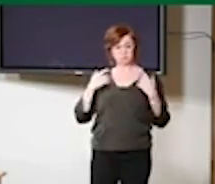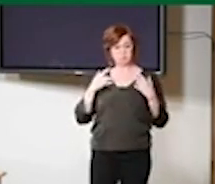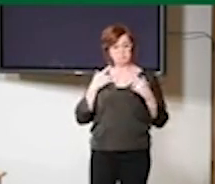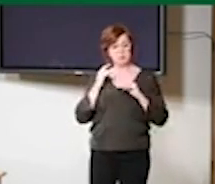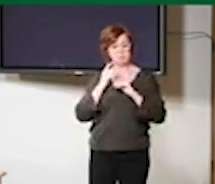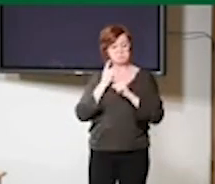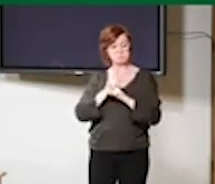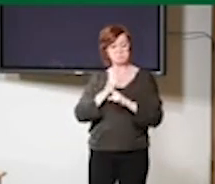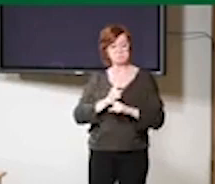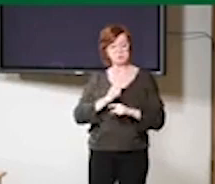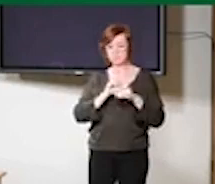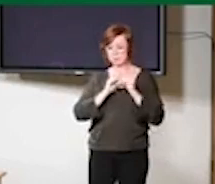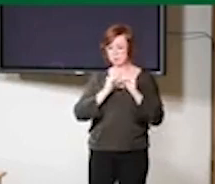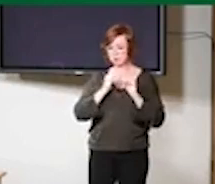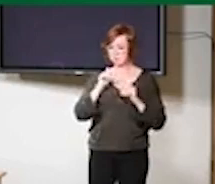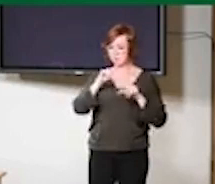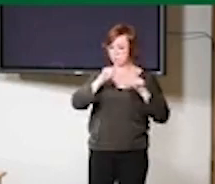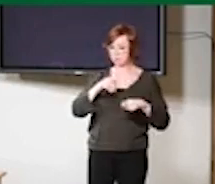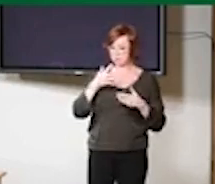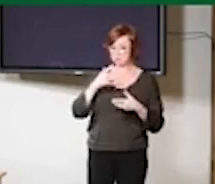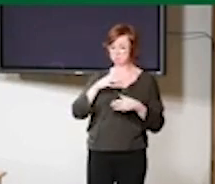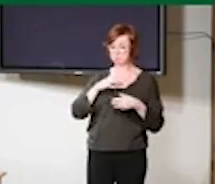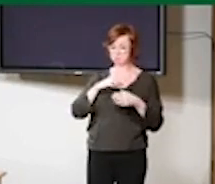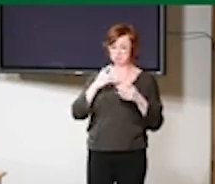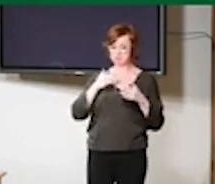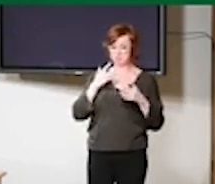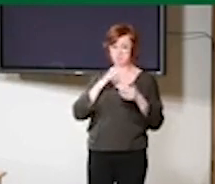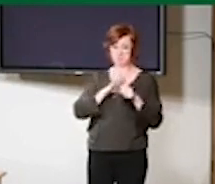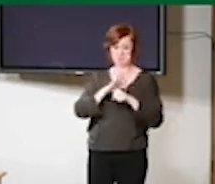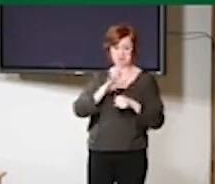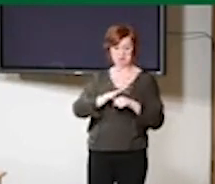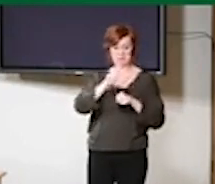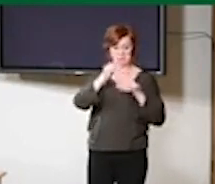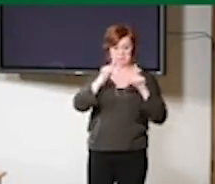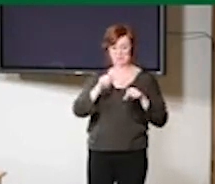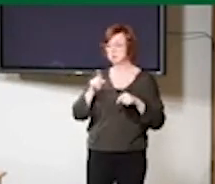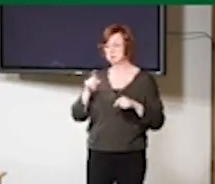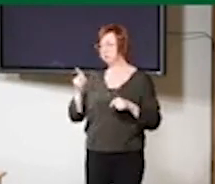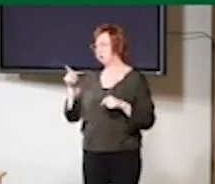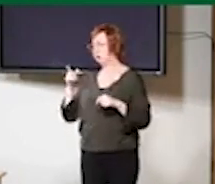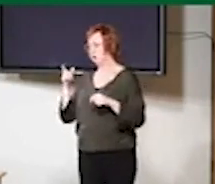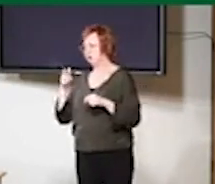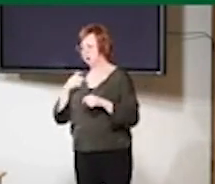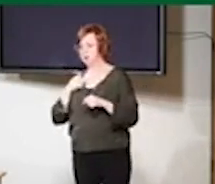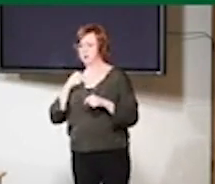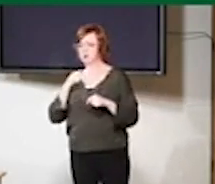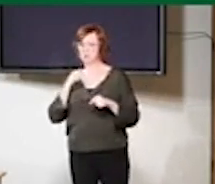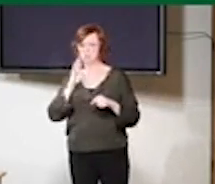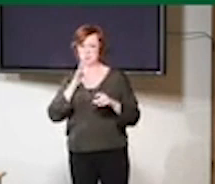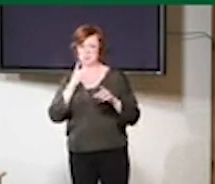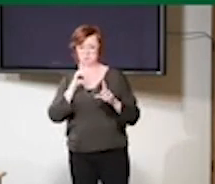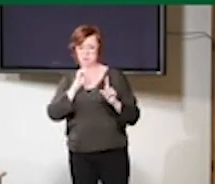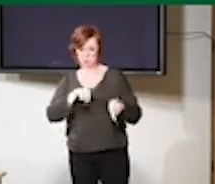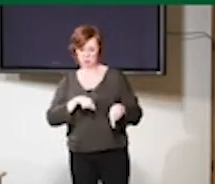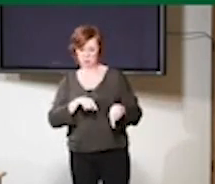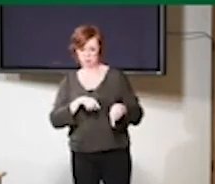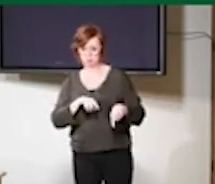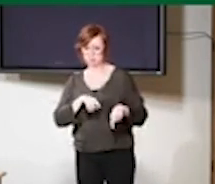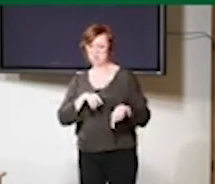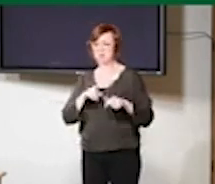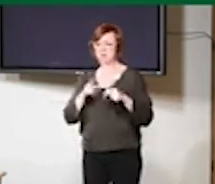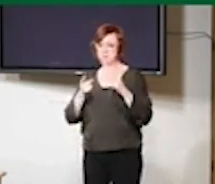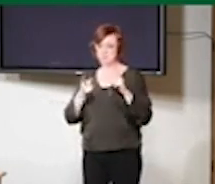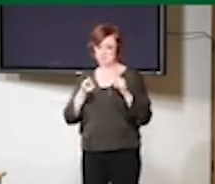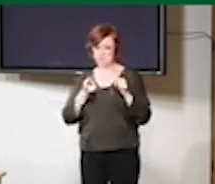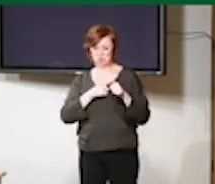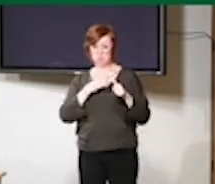moving forward? Sure. I'll just say a couple of words with respect to that. That's a great question, and then I'll ask Dr. Shahab to get into a